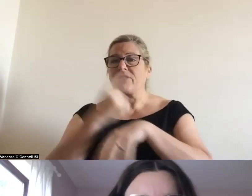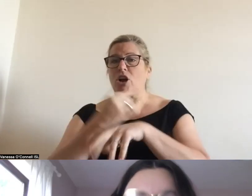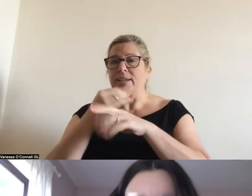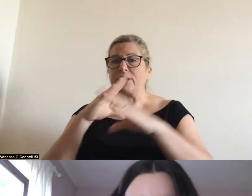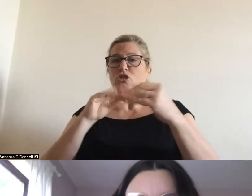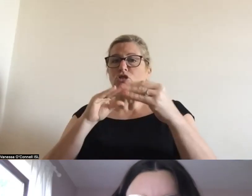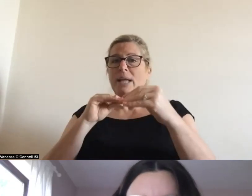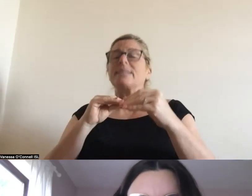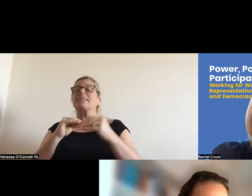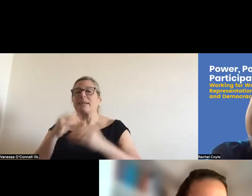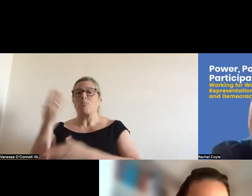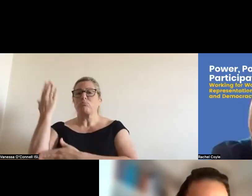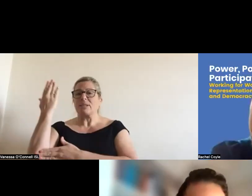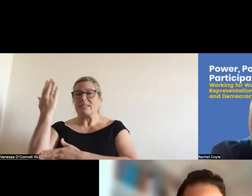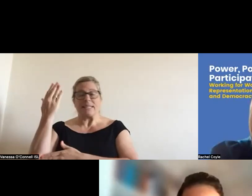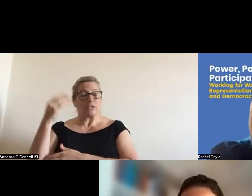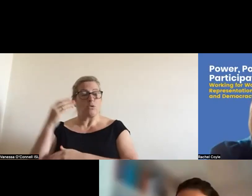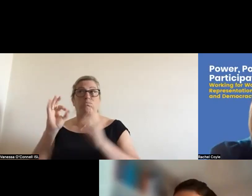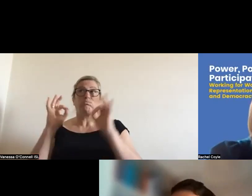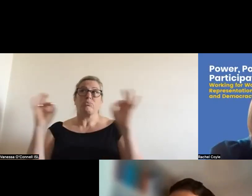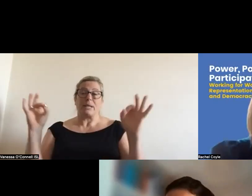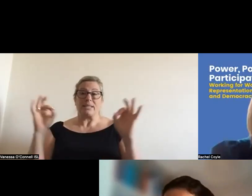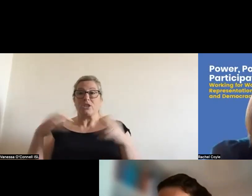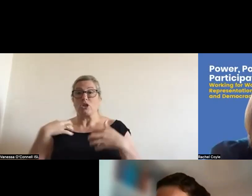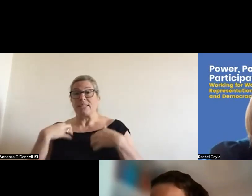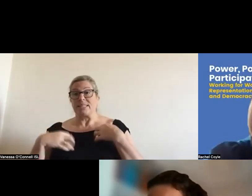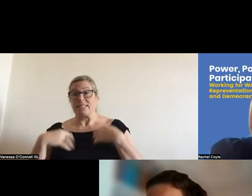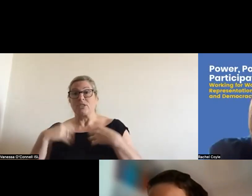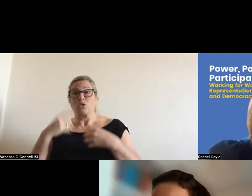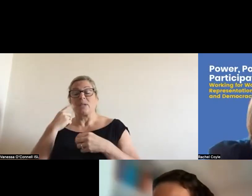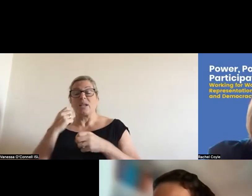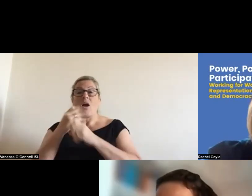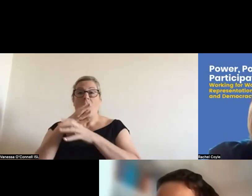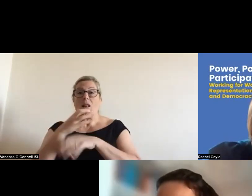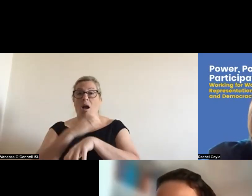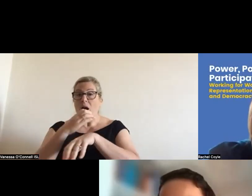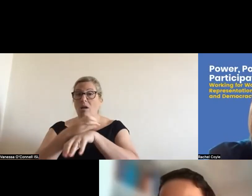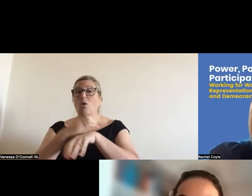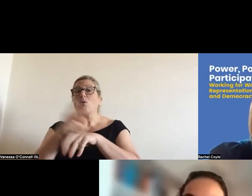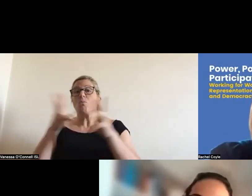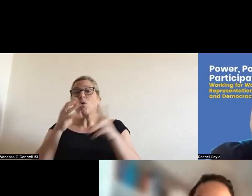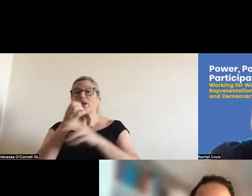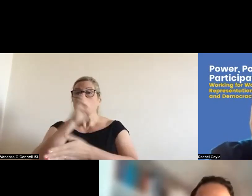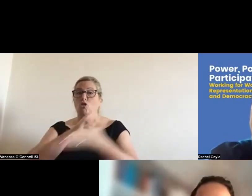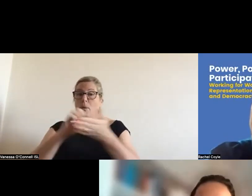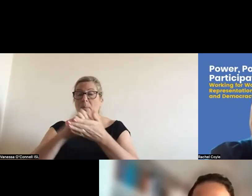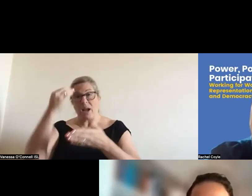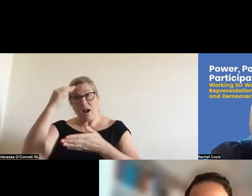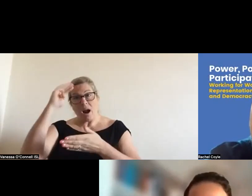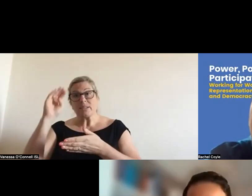brilliant. It's just so exciting to see all of the ongoing work across Europe and the island of Ireland to try